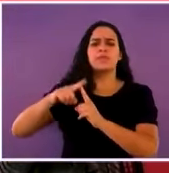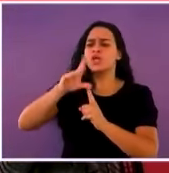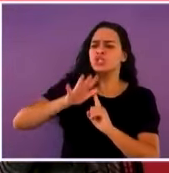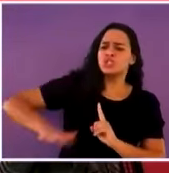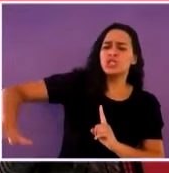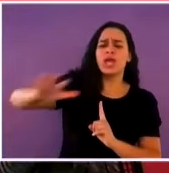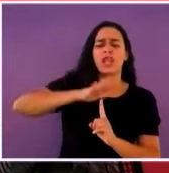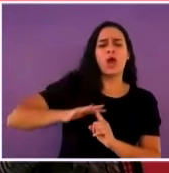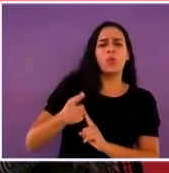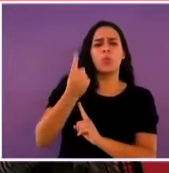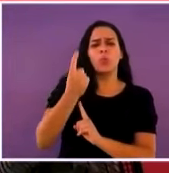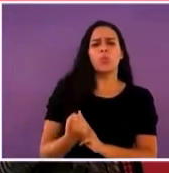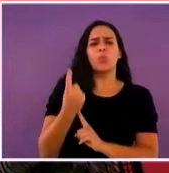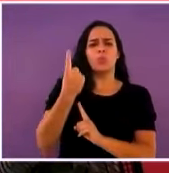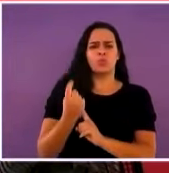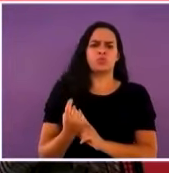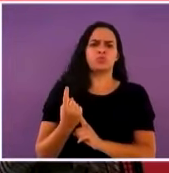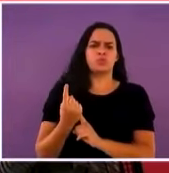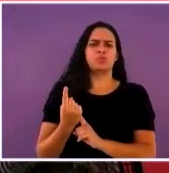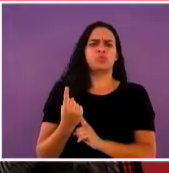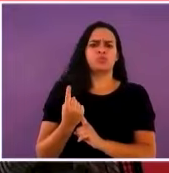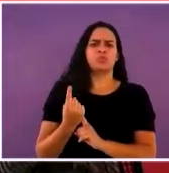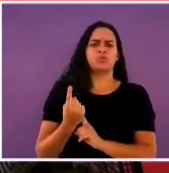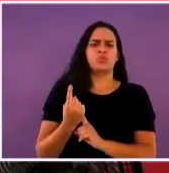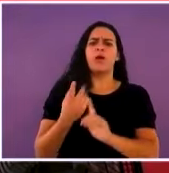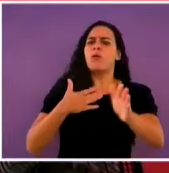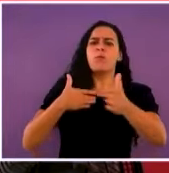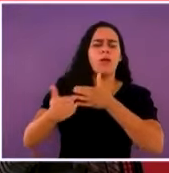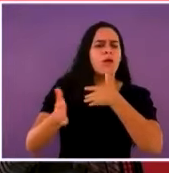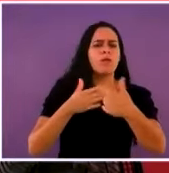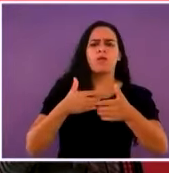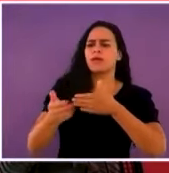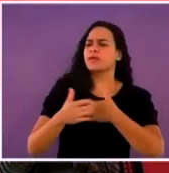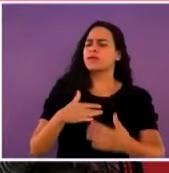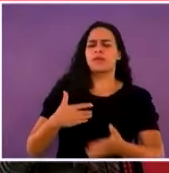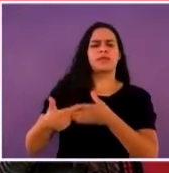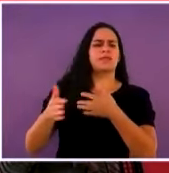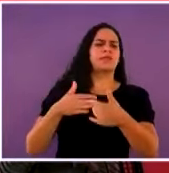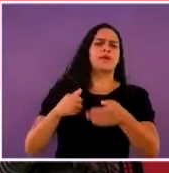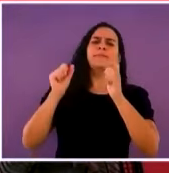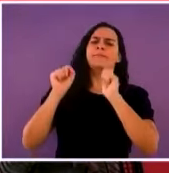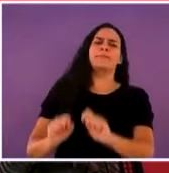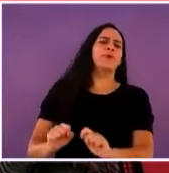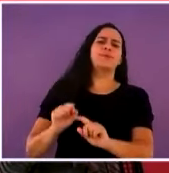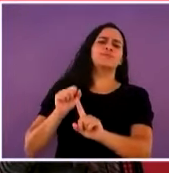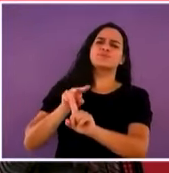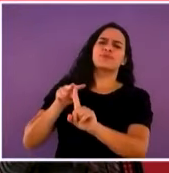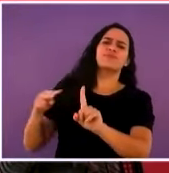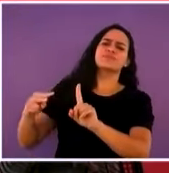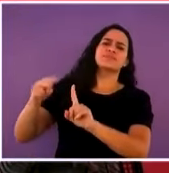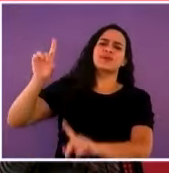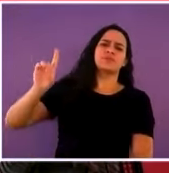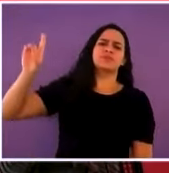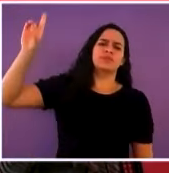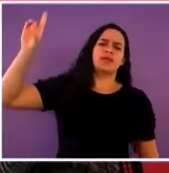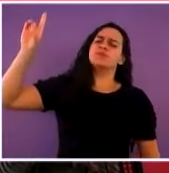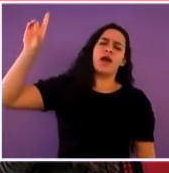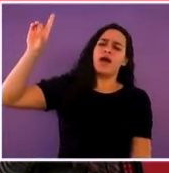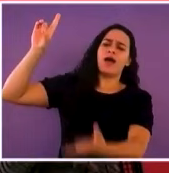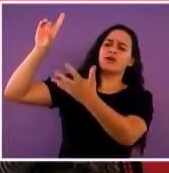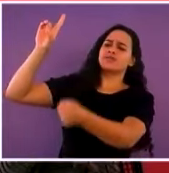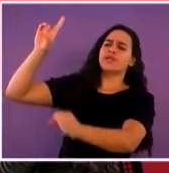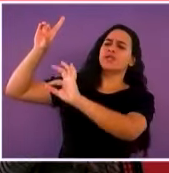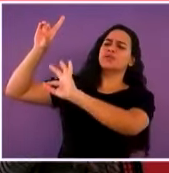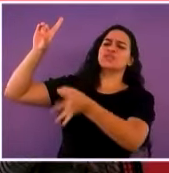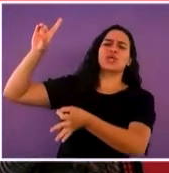God in this generic definition. Qualquer um pode se encaixar nessa visão tão genérica de Deus. It is not the